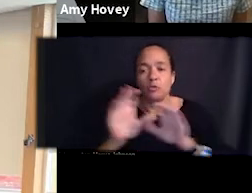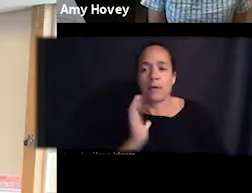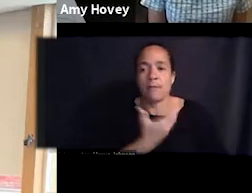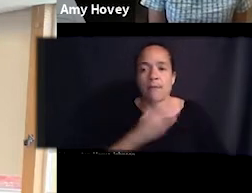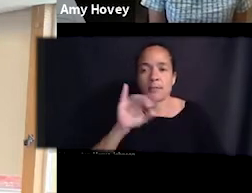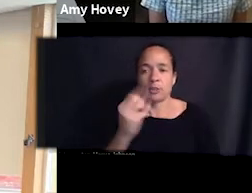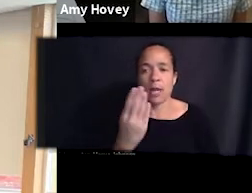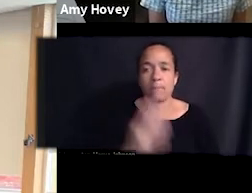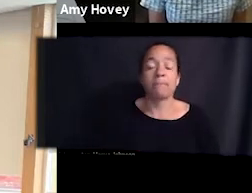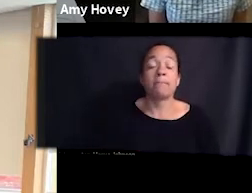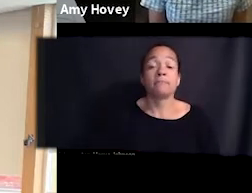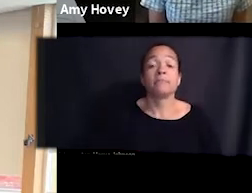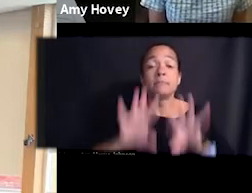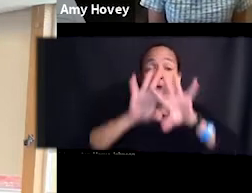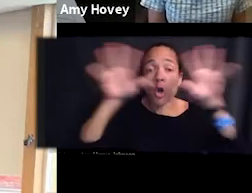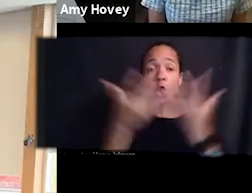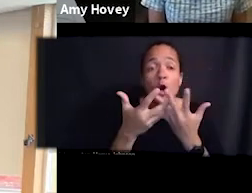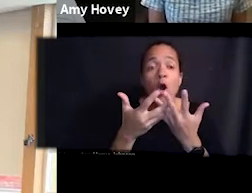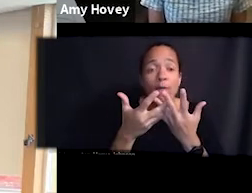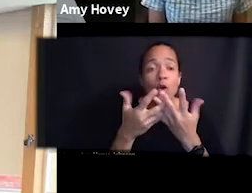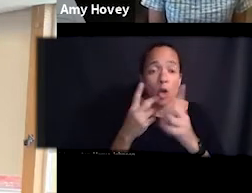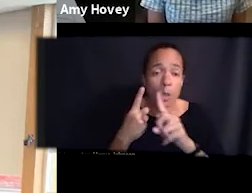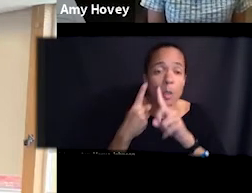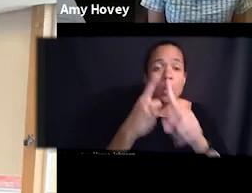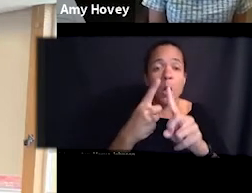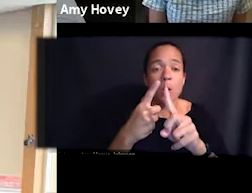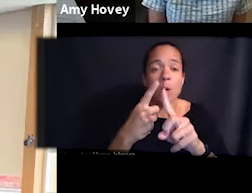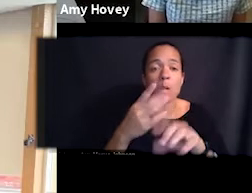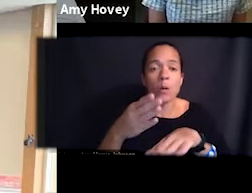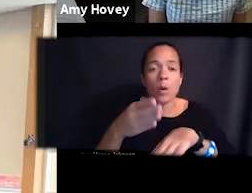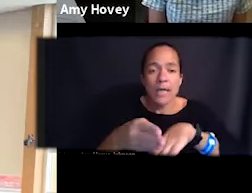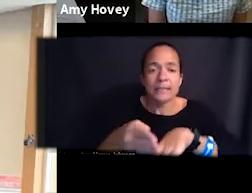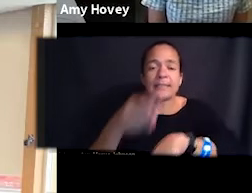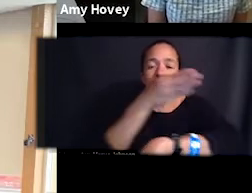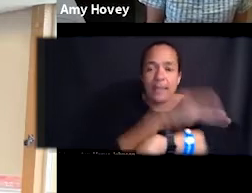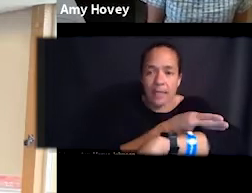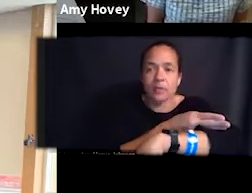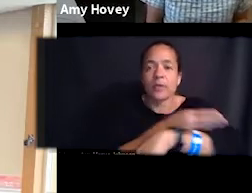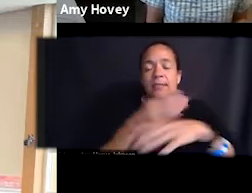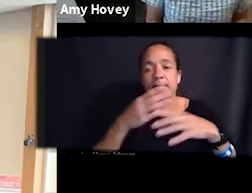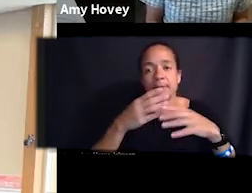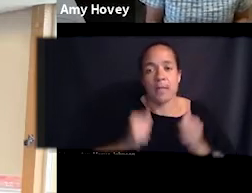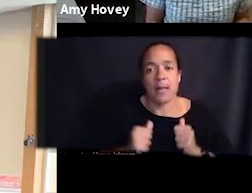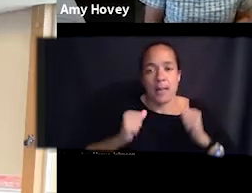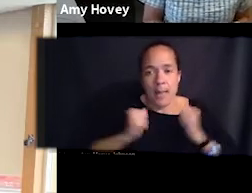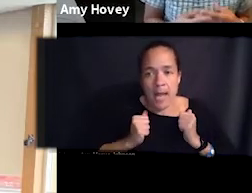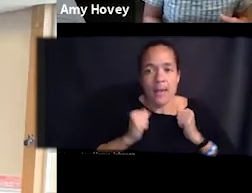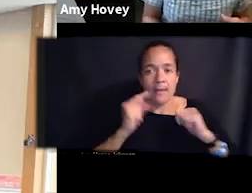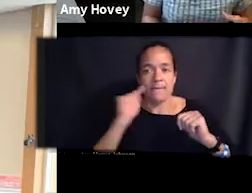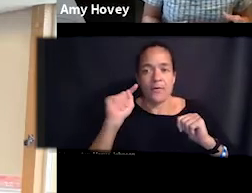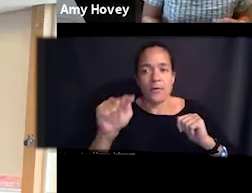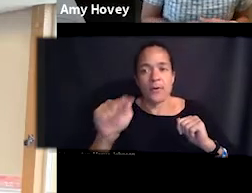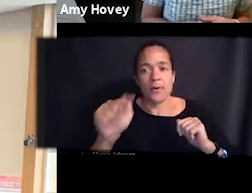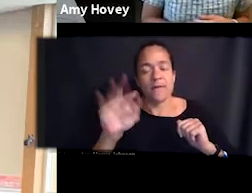Our overall goal is to increase the quality of life for Flint residents. And in order to do that job